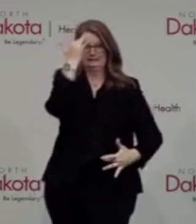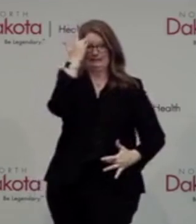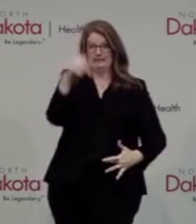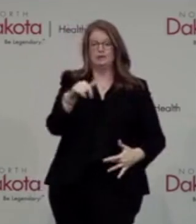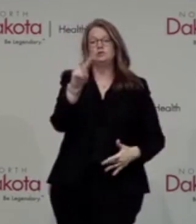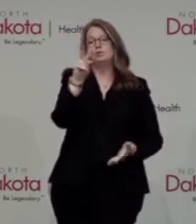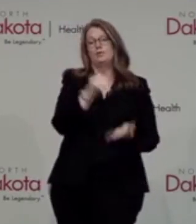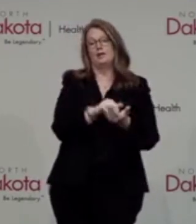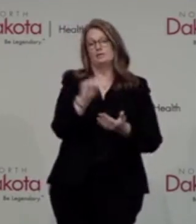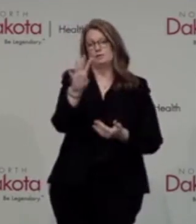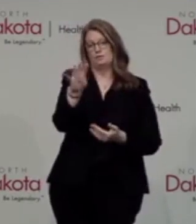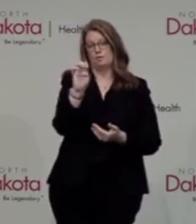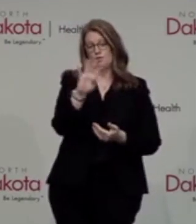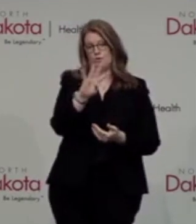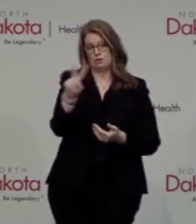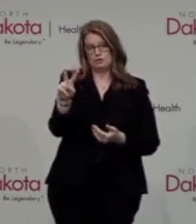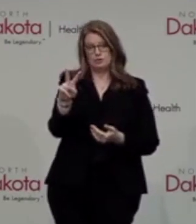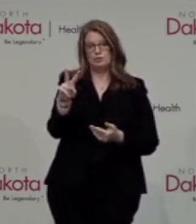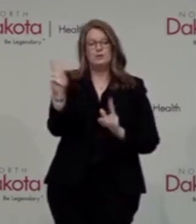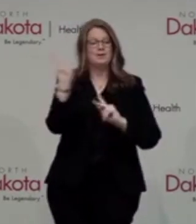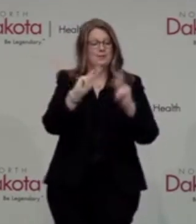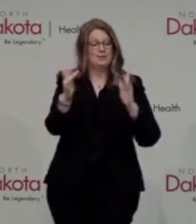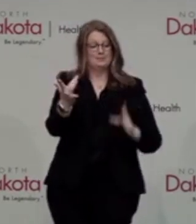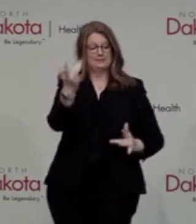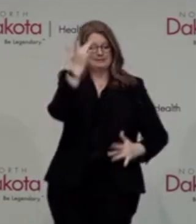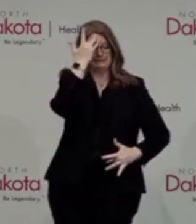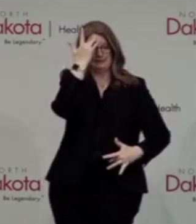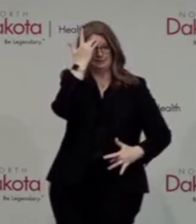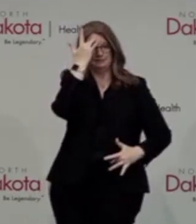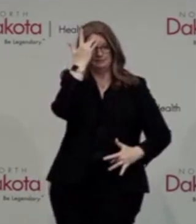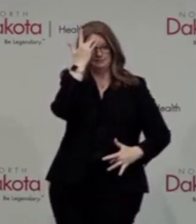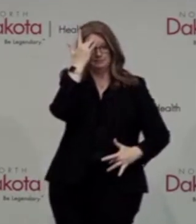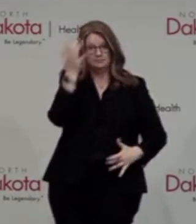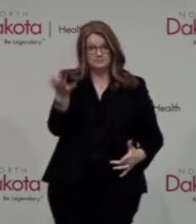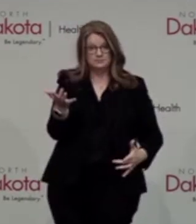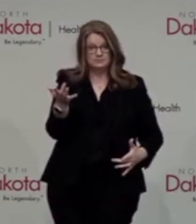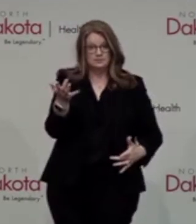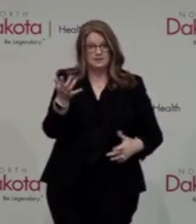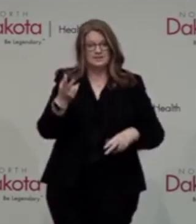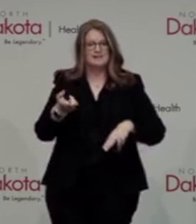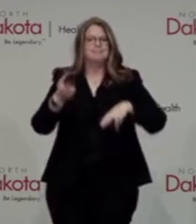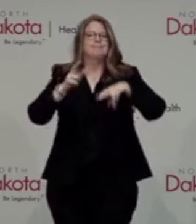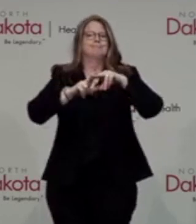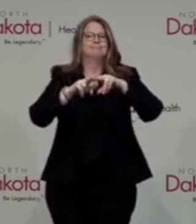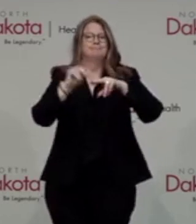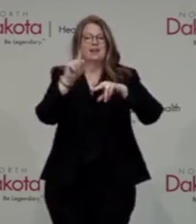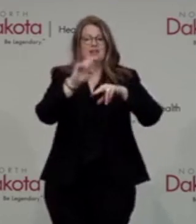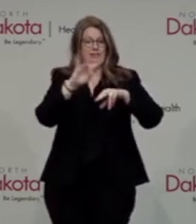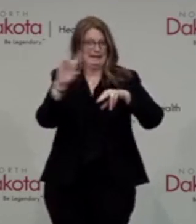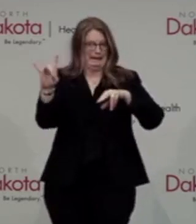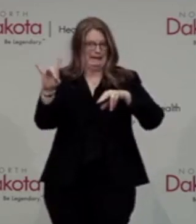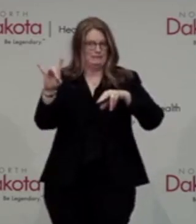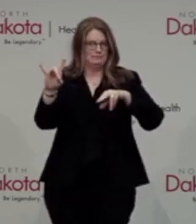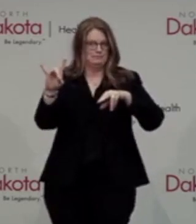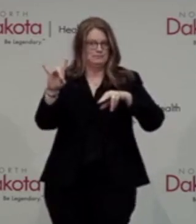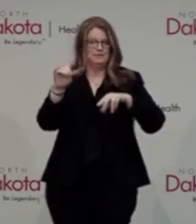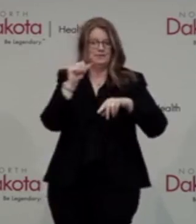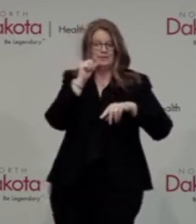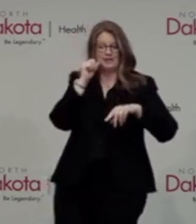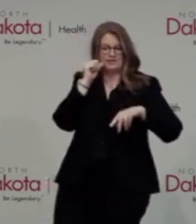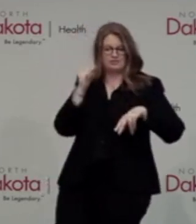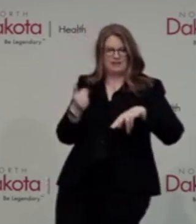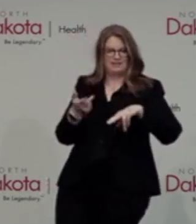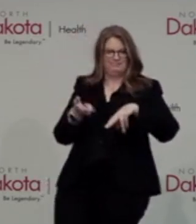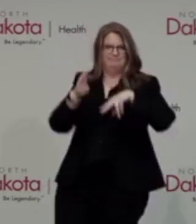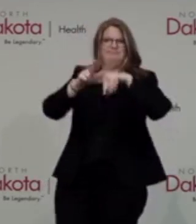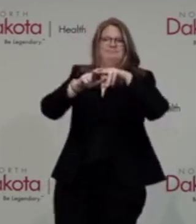got 2,442 active cases of COVID. That's up 188 from yesterday,